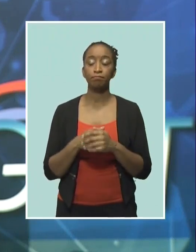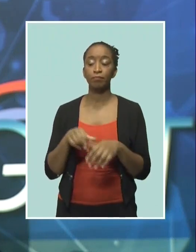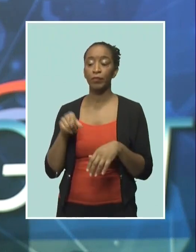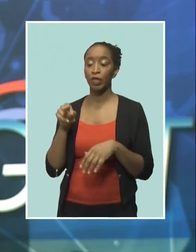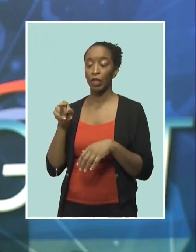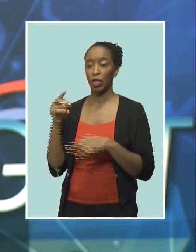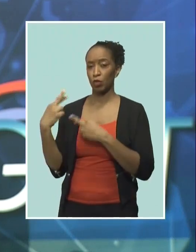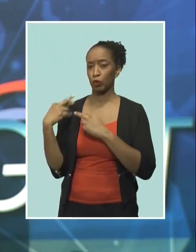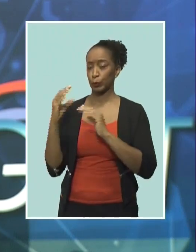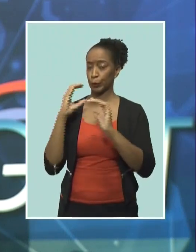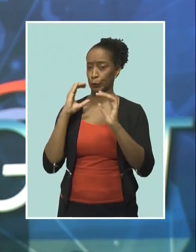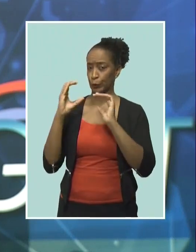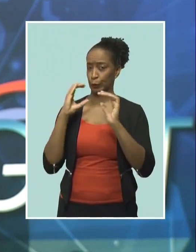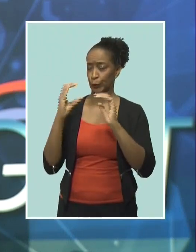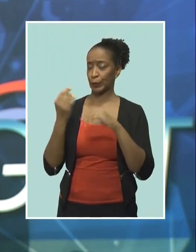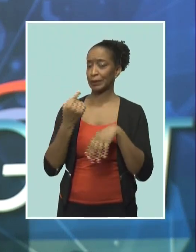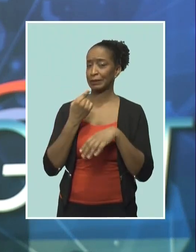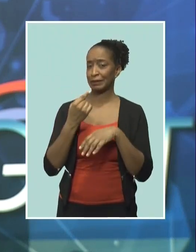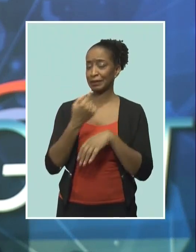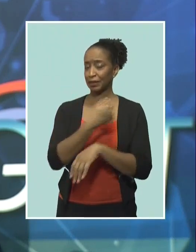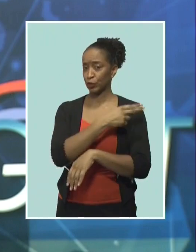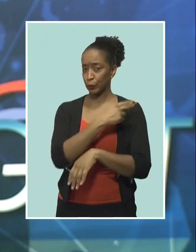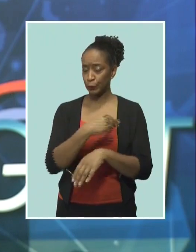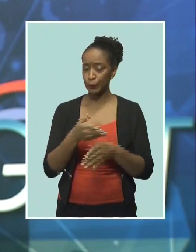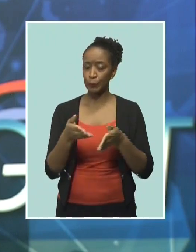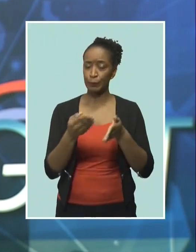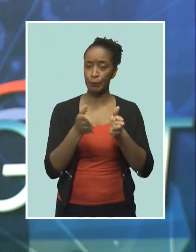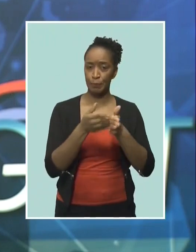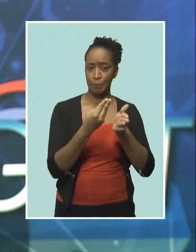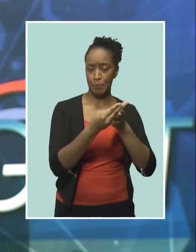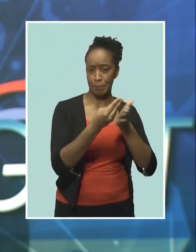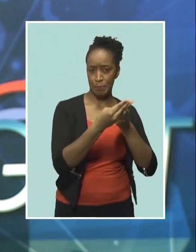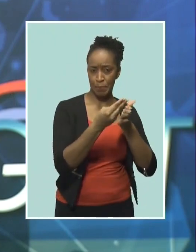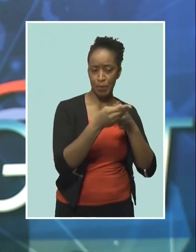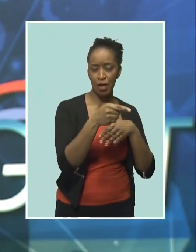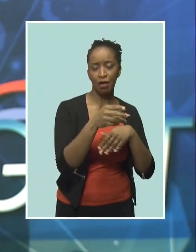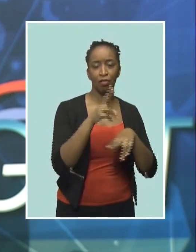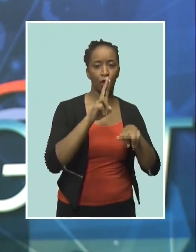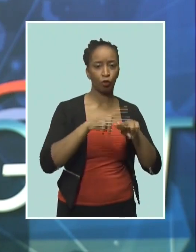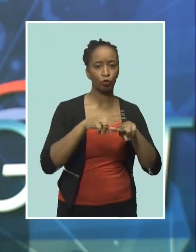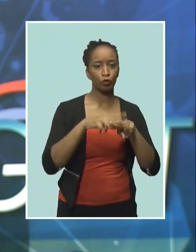the hospital has been acquiring recliner chairs through its philanthropy